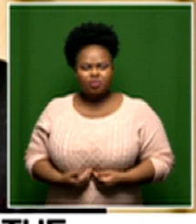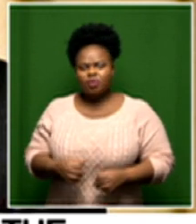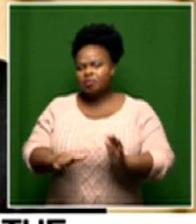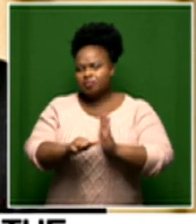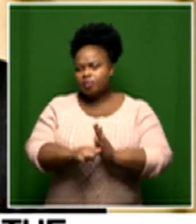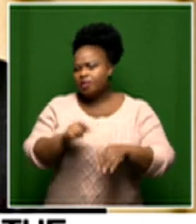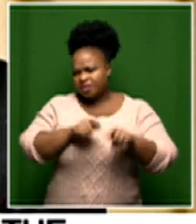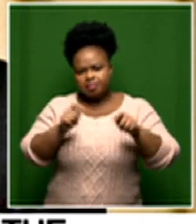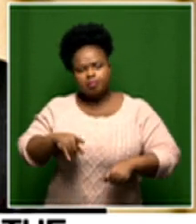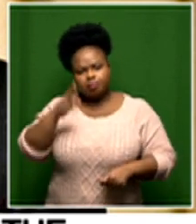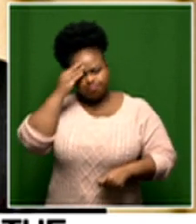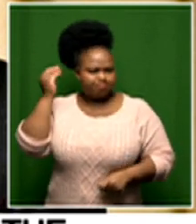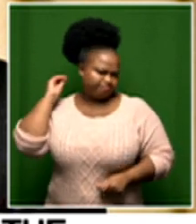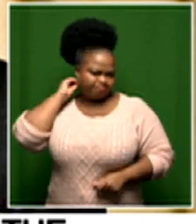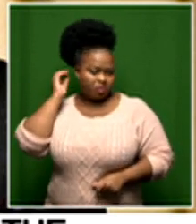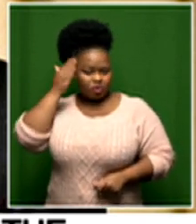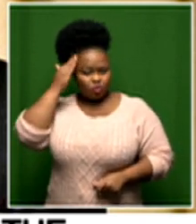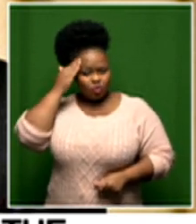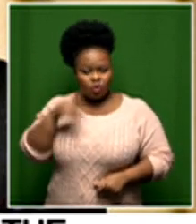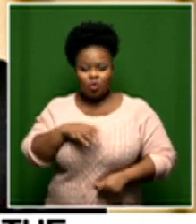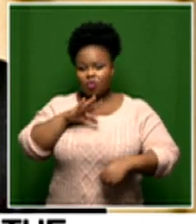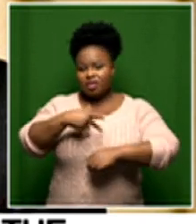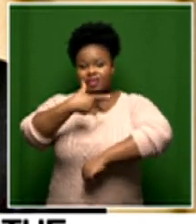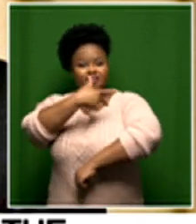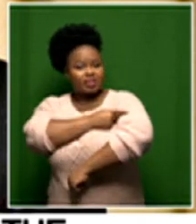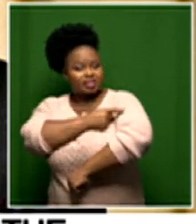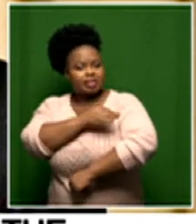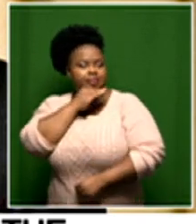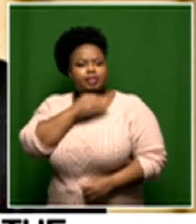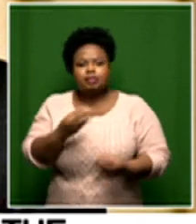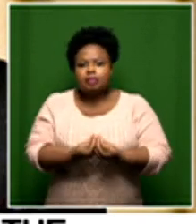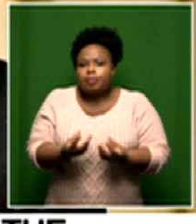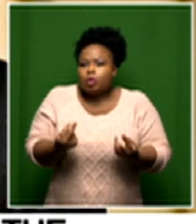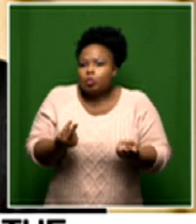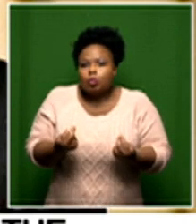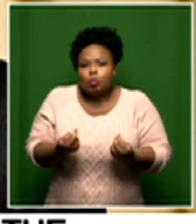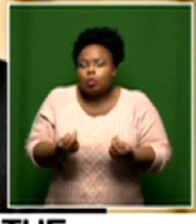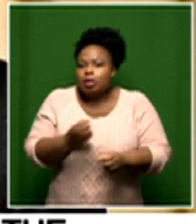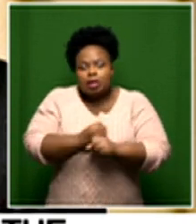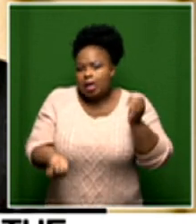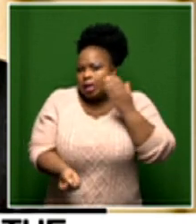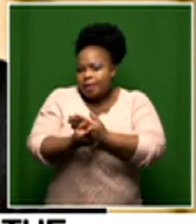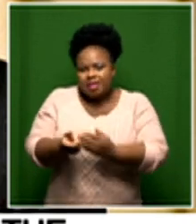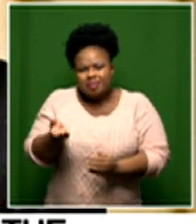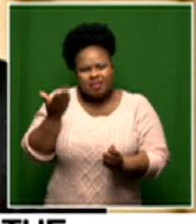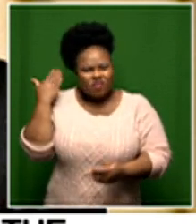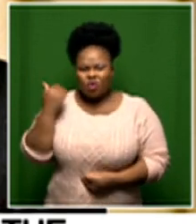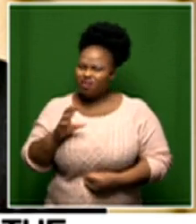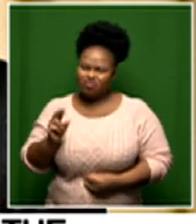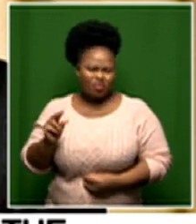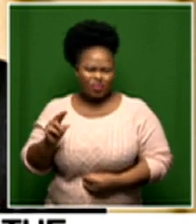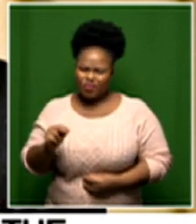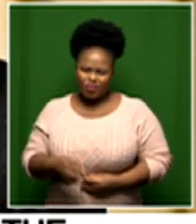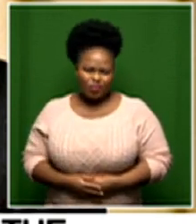important for people to know that when we talk about vaccines, it's not just a new thing that has never happened before. And the